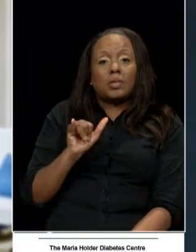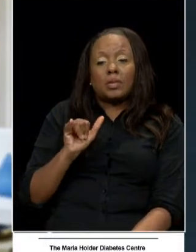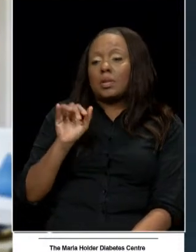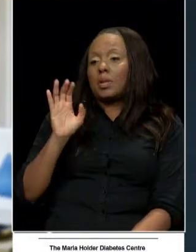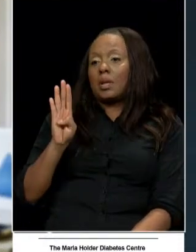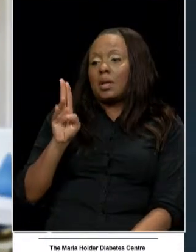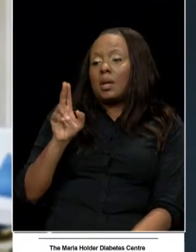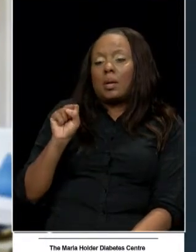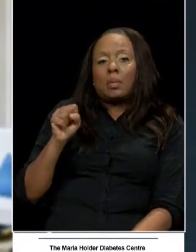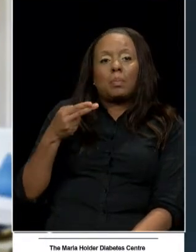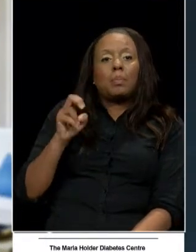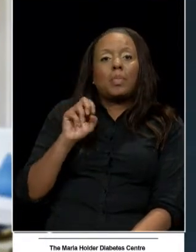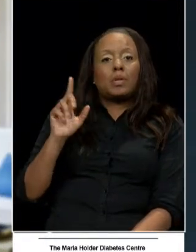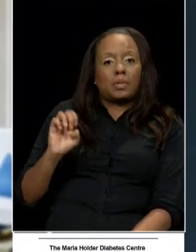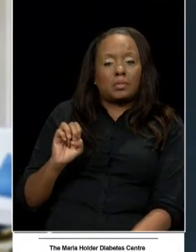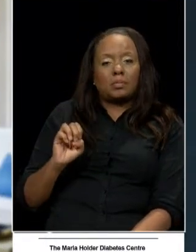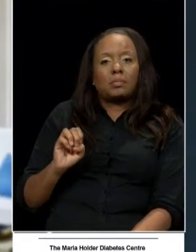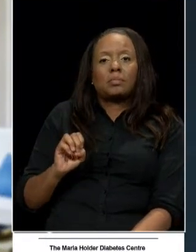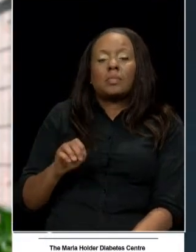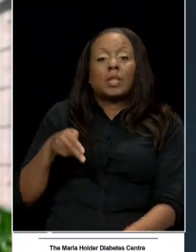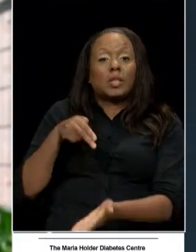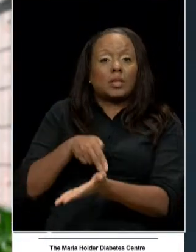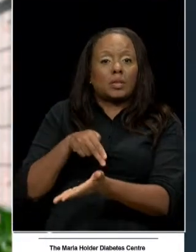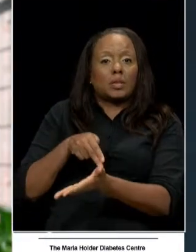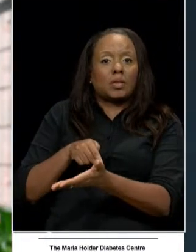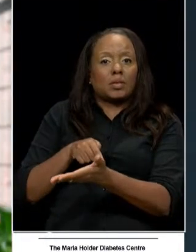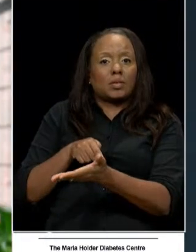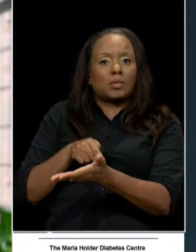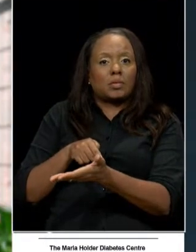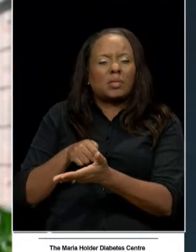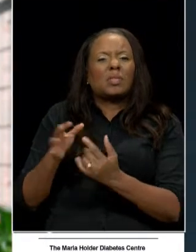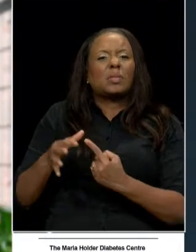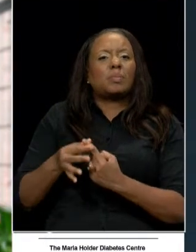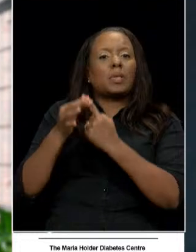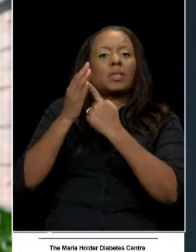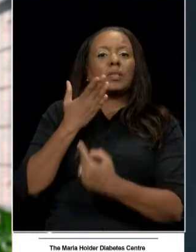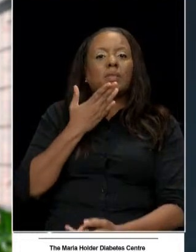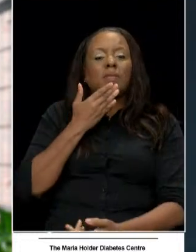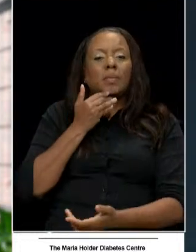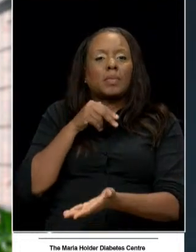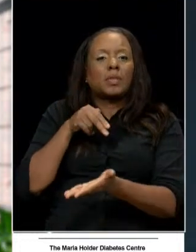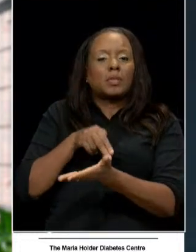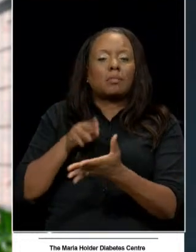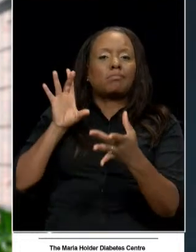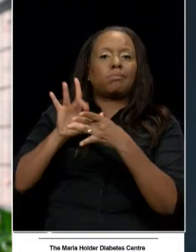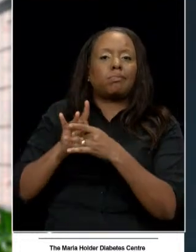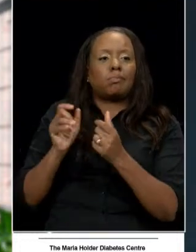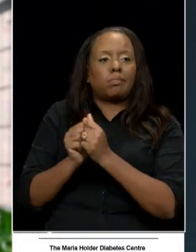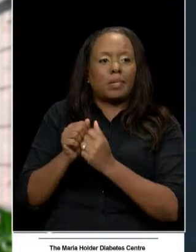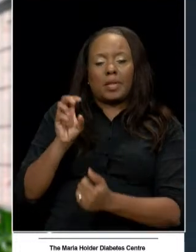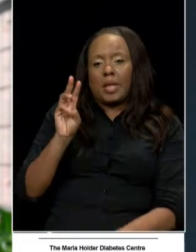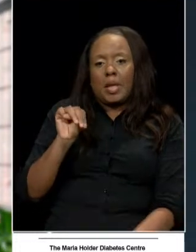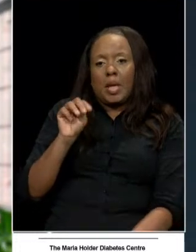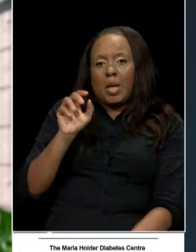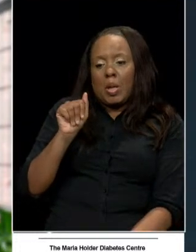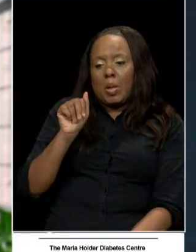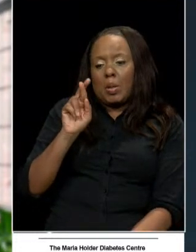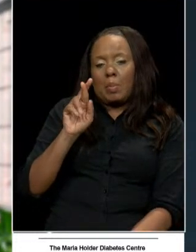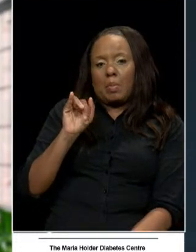a diabetes specialist nurse with the Maria Holder Diabetes Center for the Caribbean, as it calls itself now.